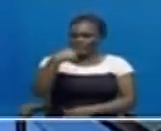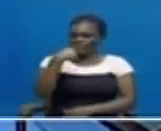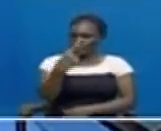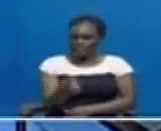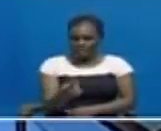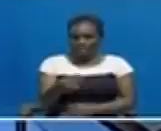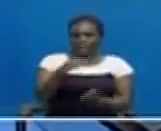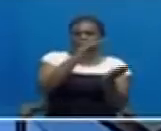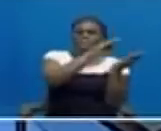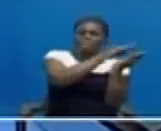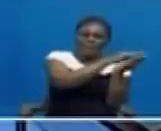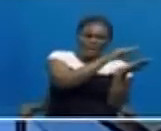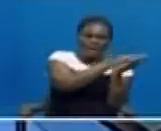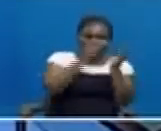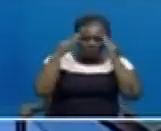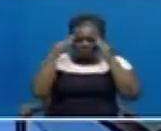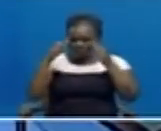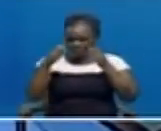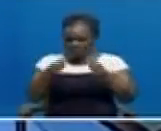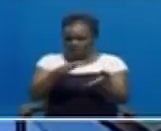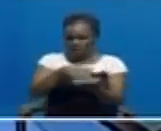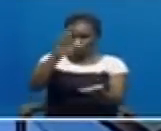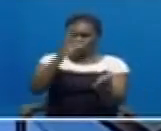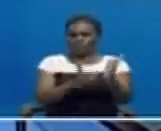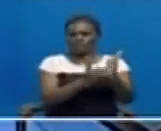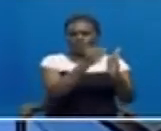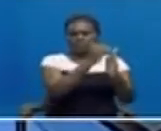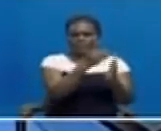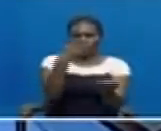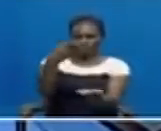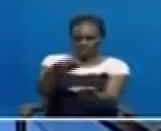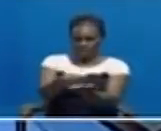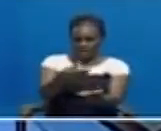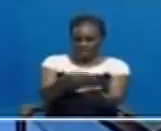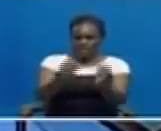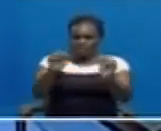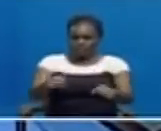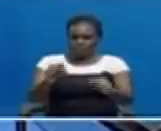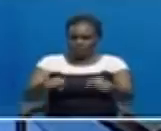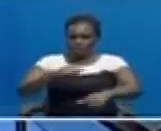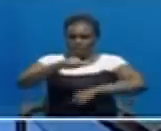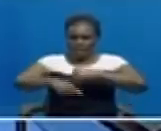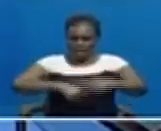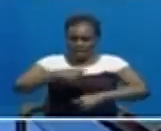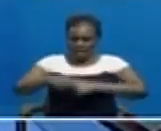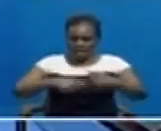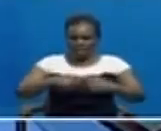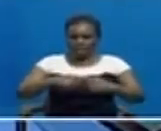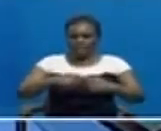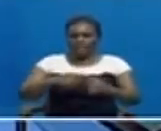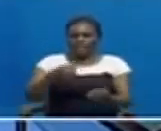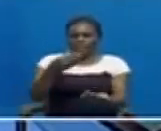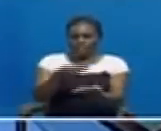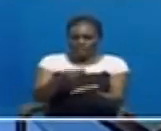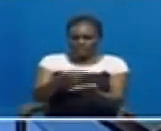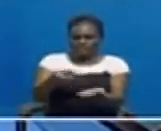he pointed out that the bank would be keeping a close eye on the developments on the shilling and would act and rein in on the volatility in the